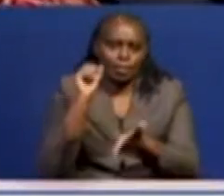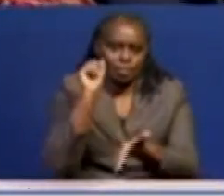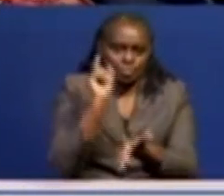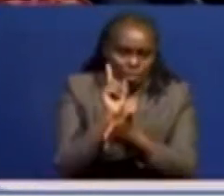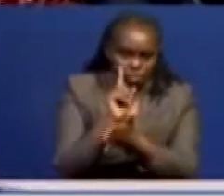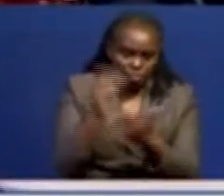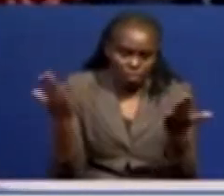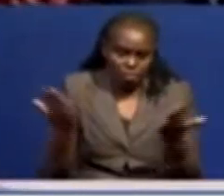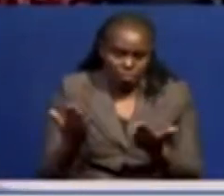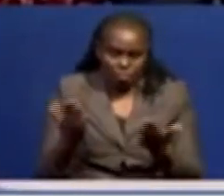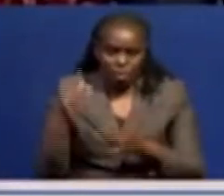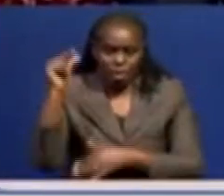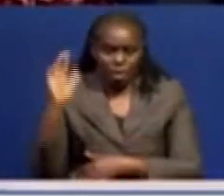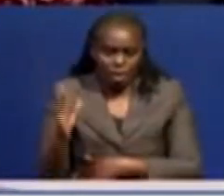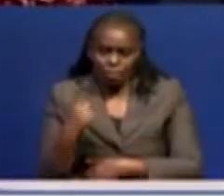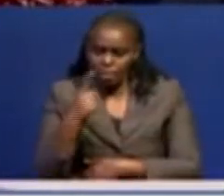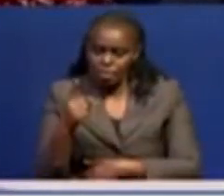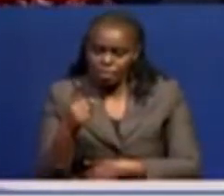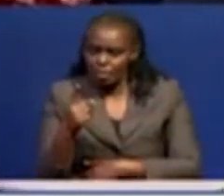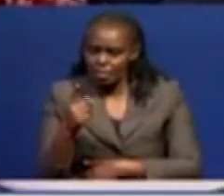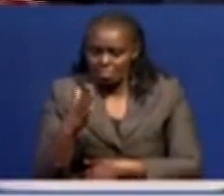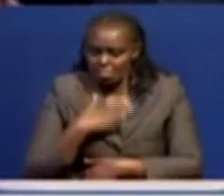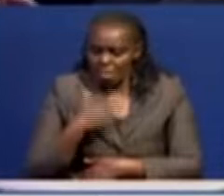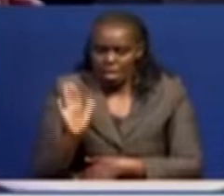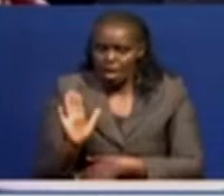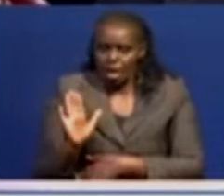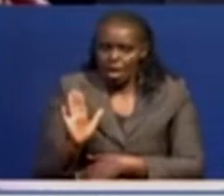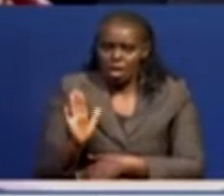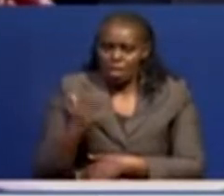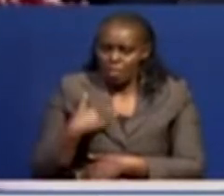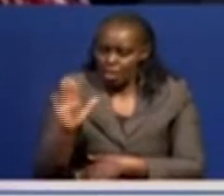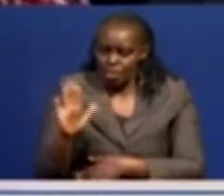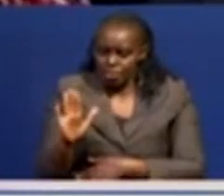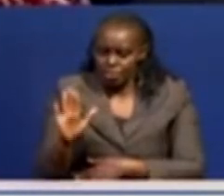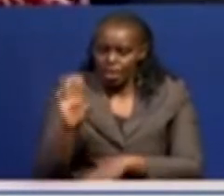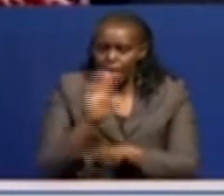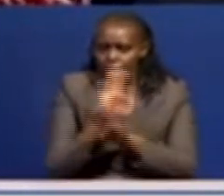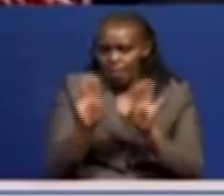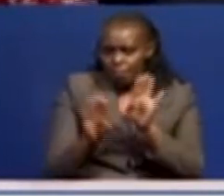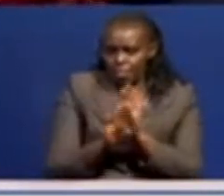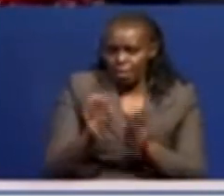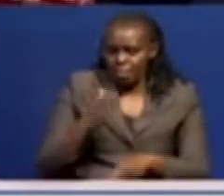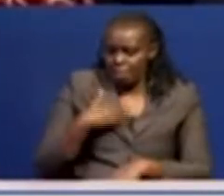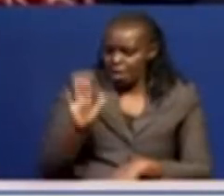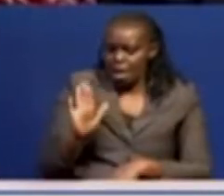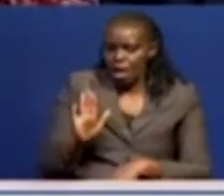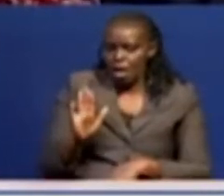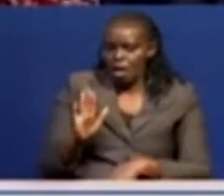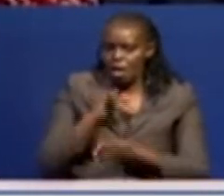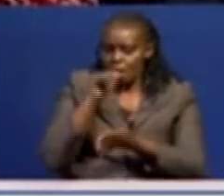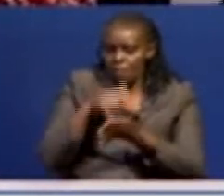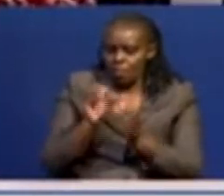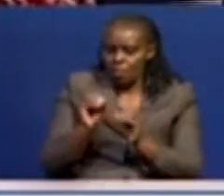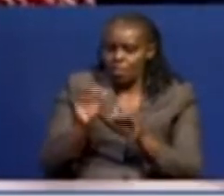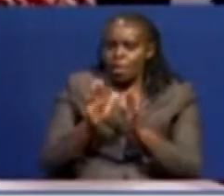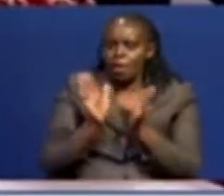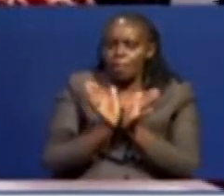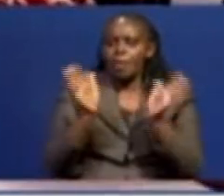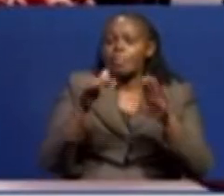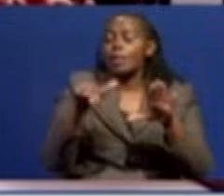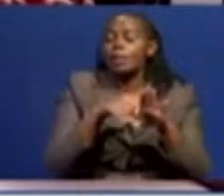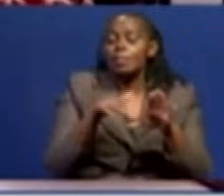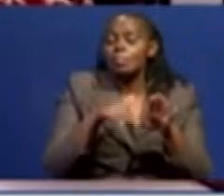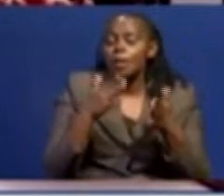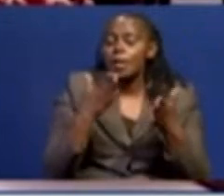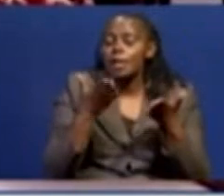last impeachments, where the governor said it is not me. For everything, it is not me. And